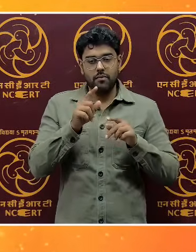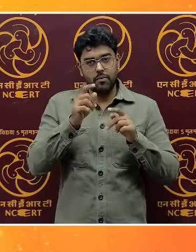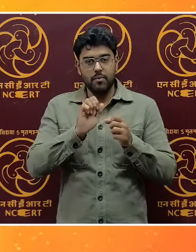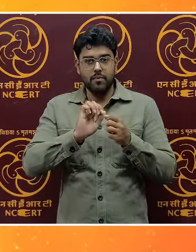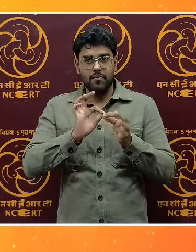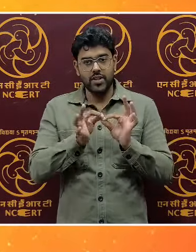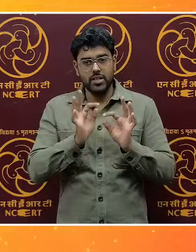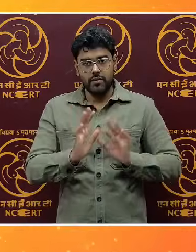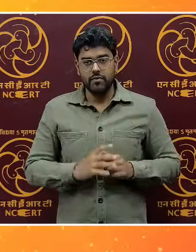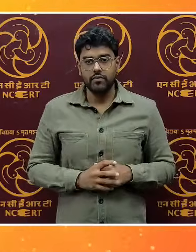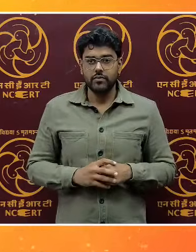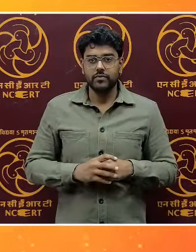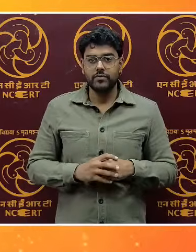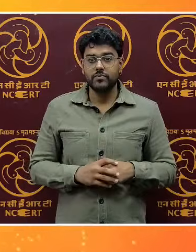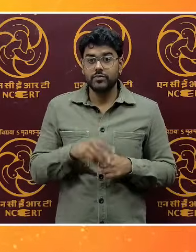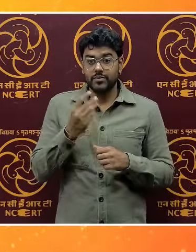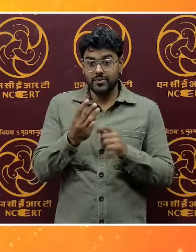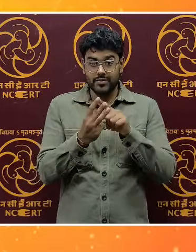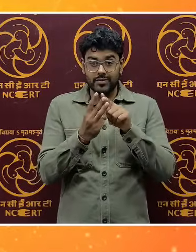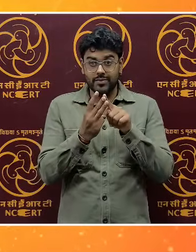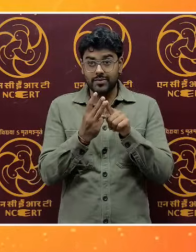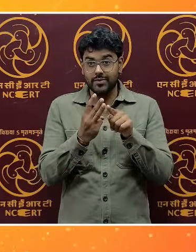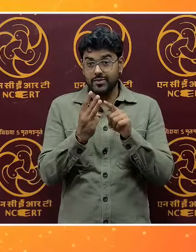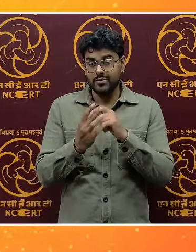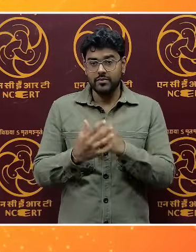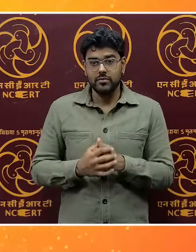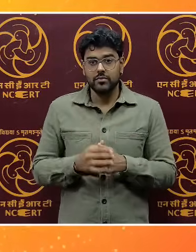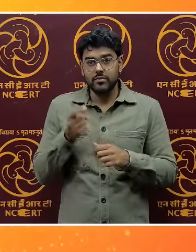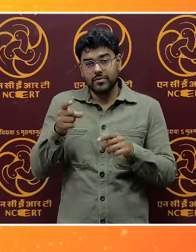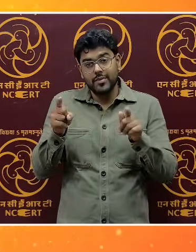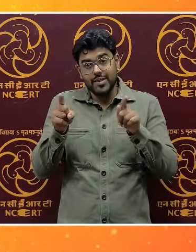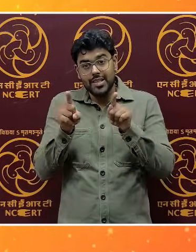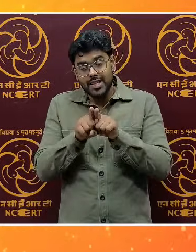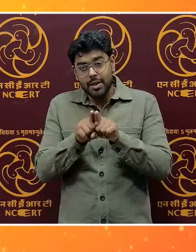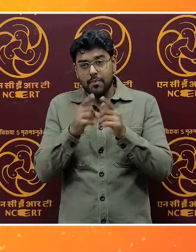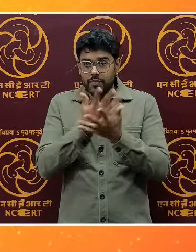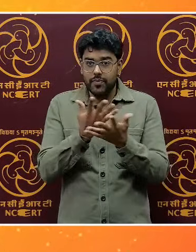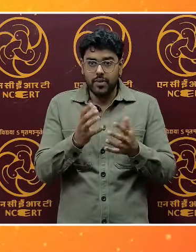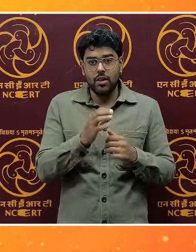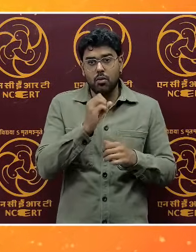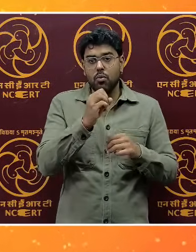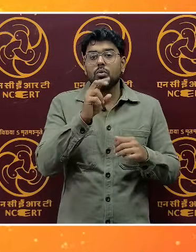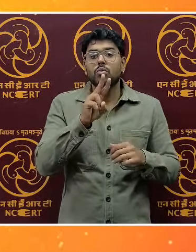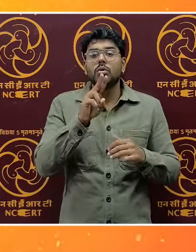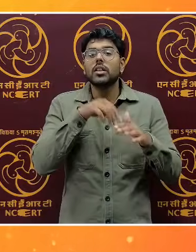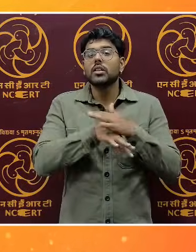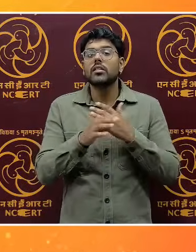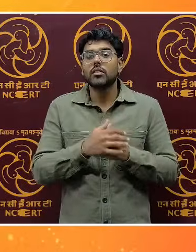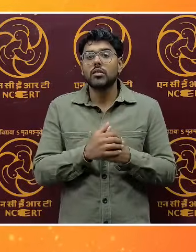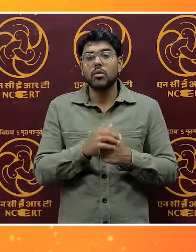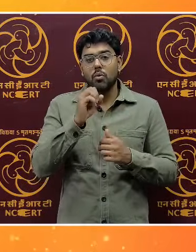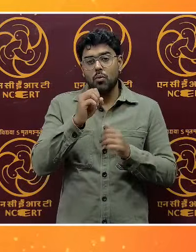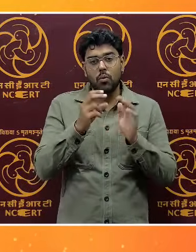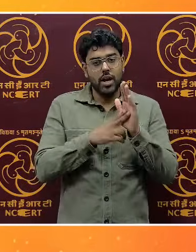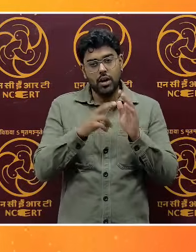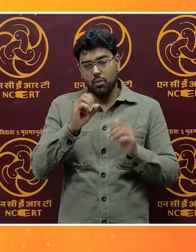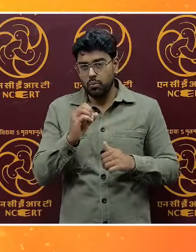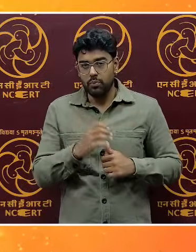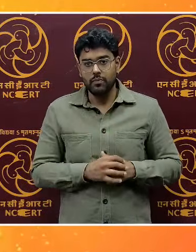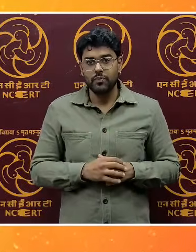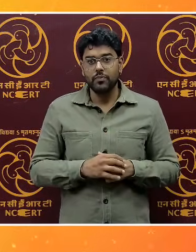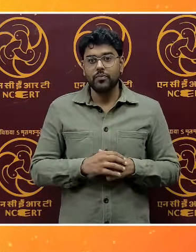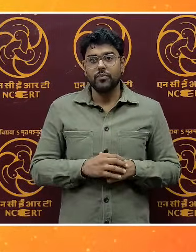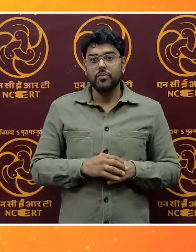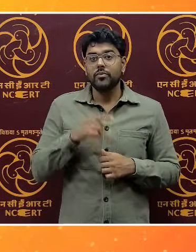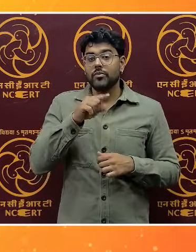that is stable. Now these three have same type of element. O2 has what? It is O and O. So that's called